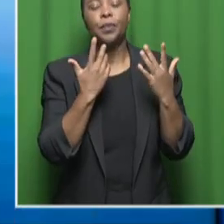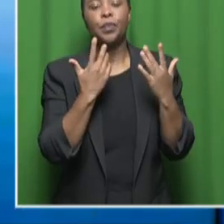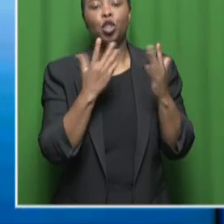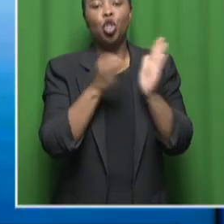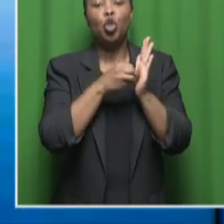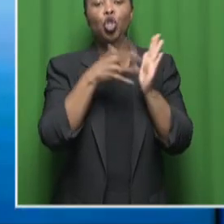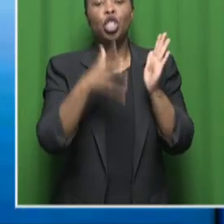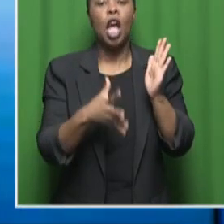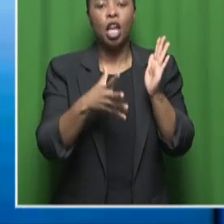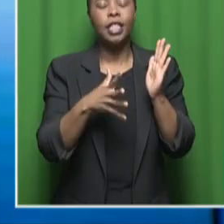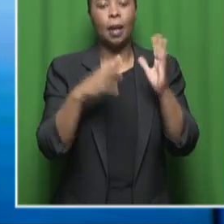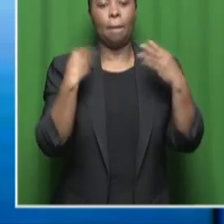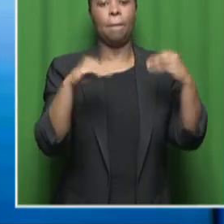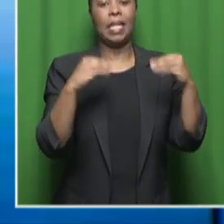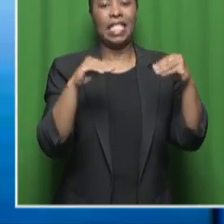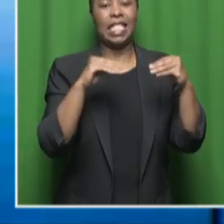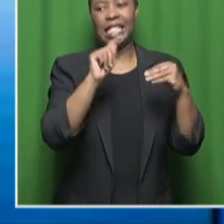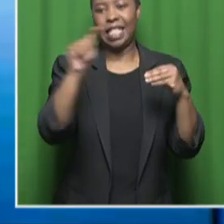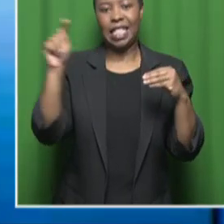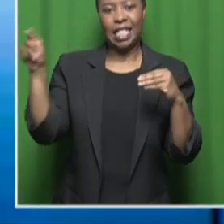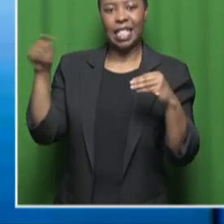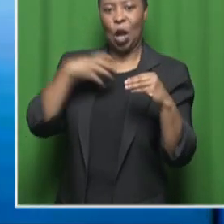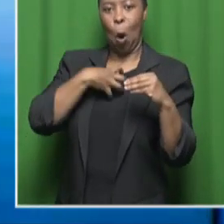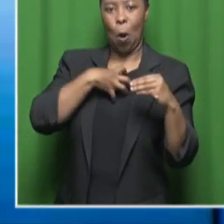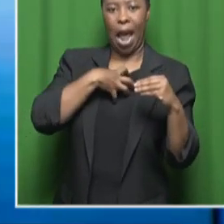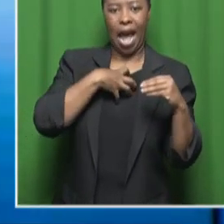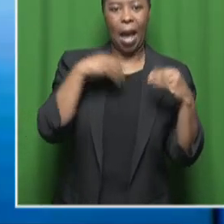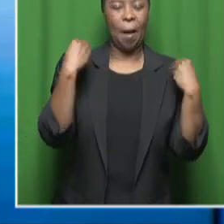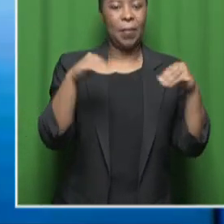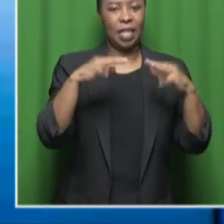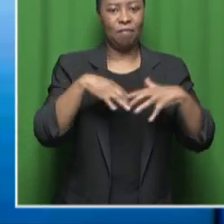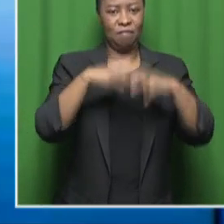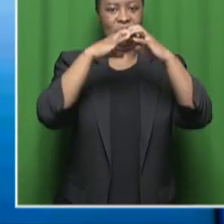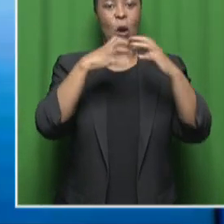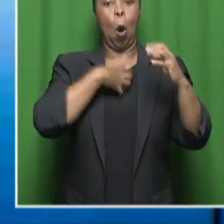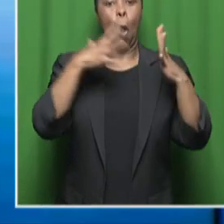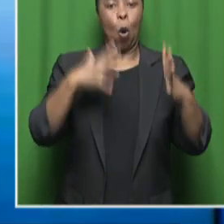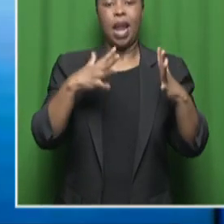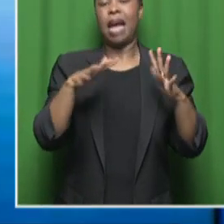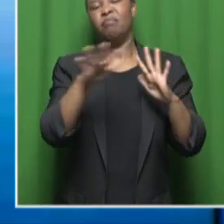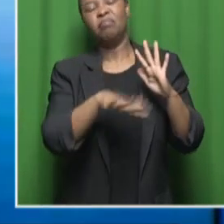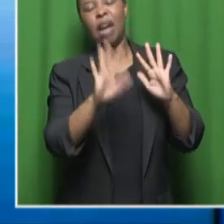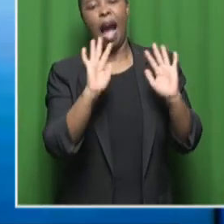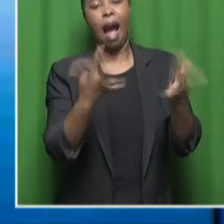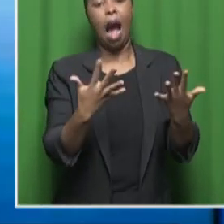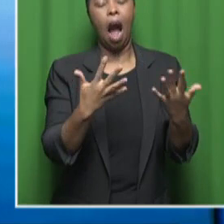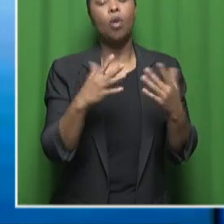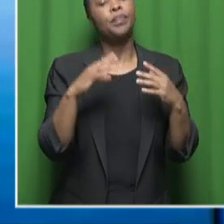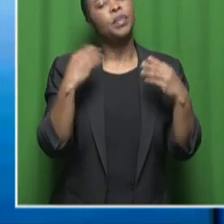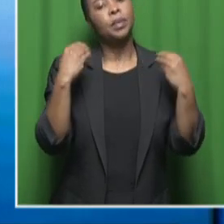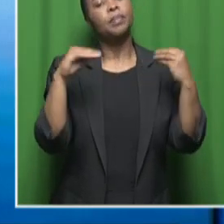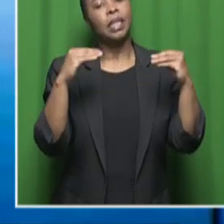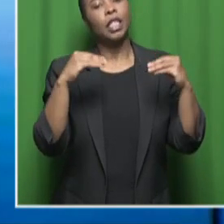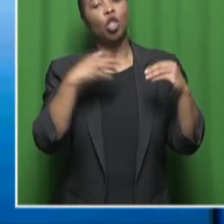more research-based to say, what's the landscape of entrepreneurship in the country, and how can we use entrepreneurship to sort